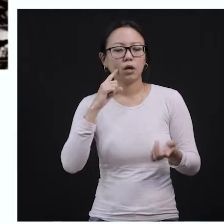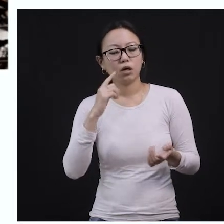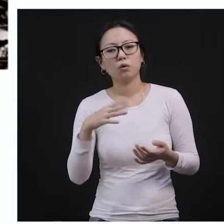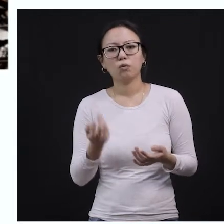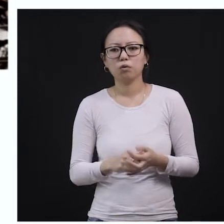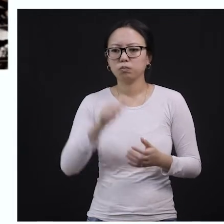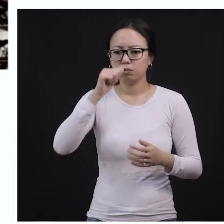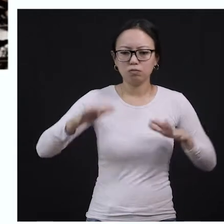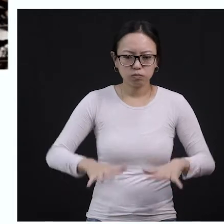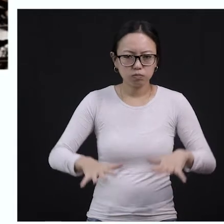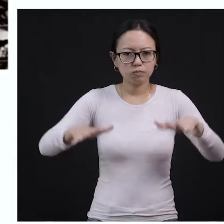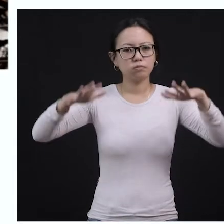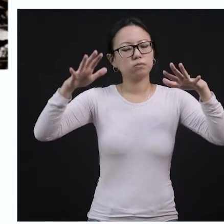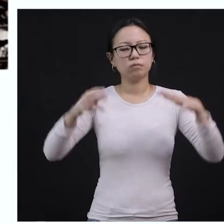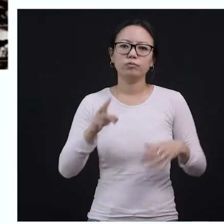So earthquake,